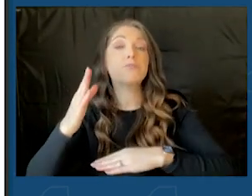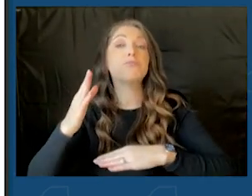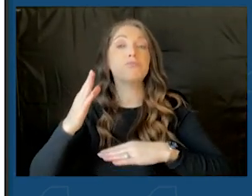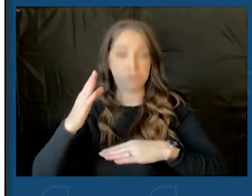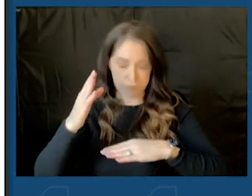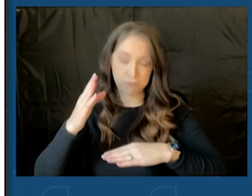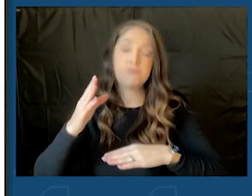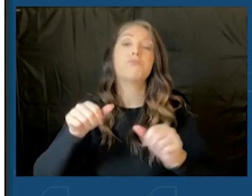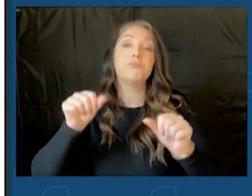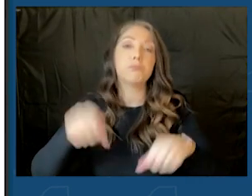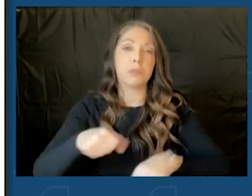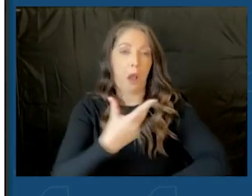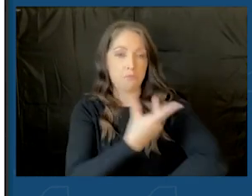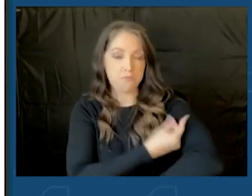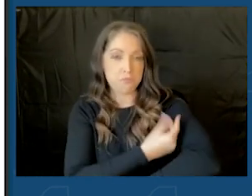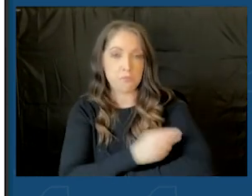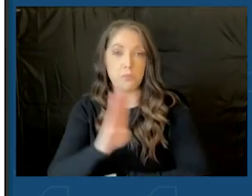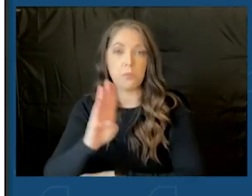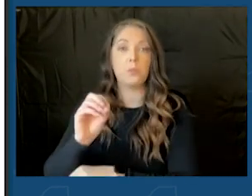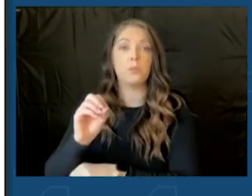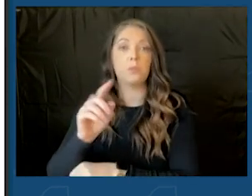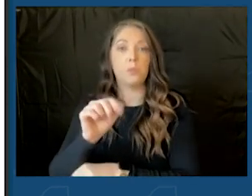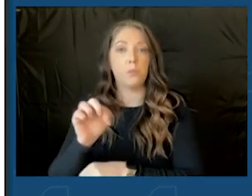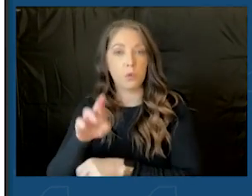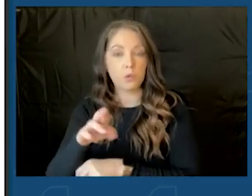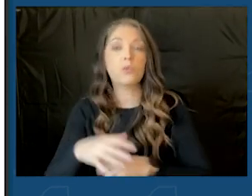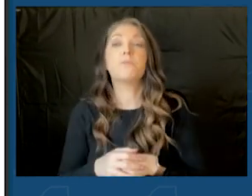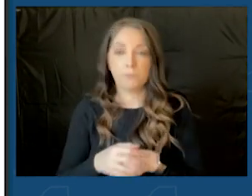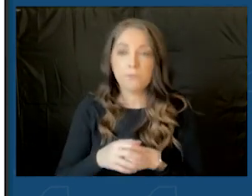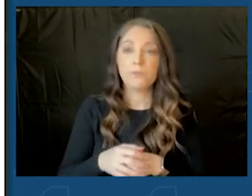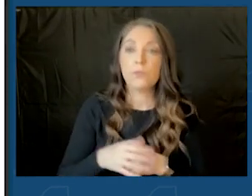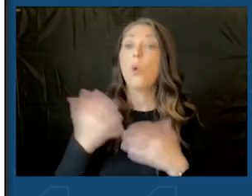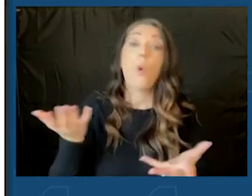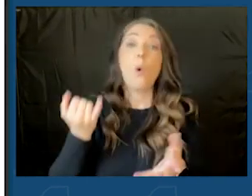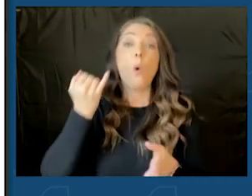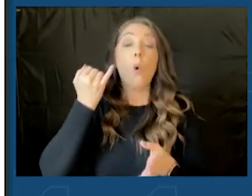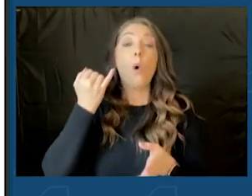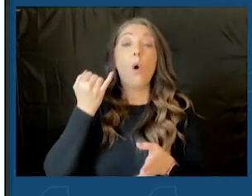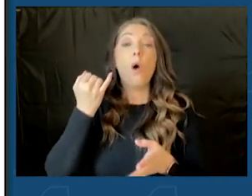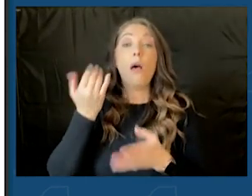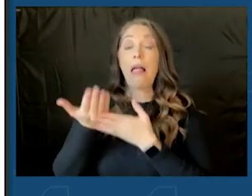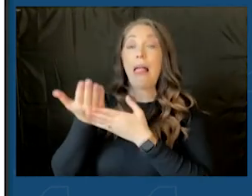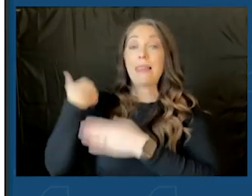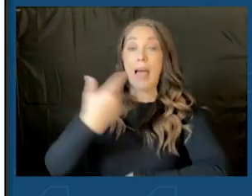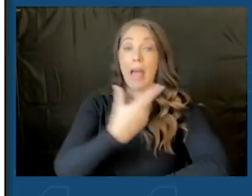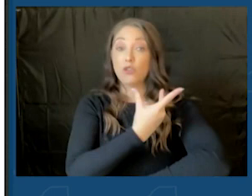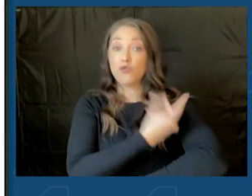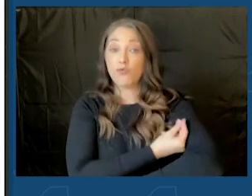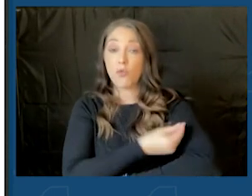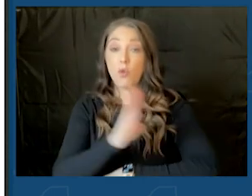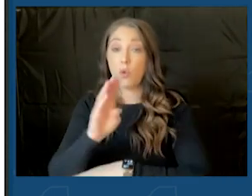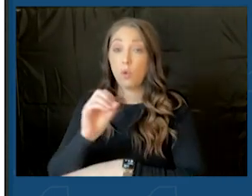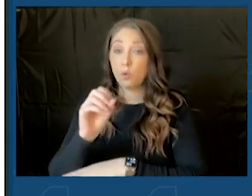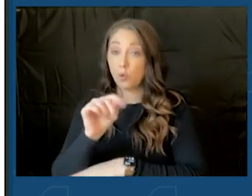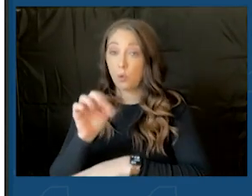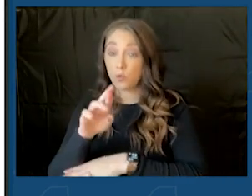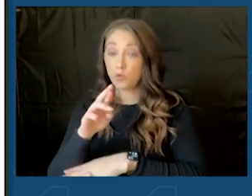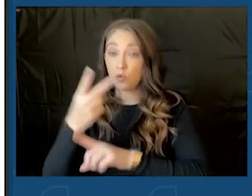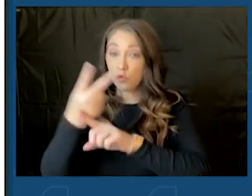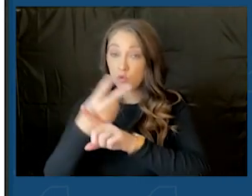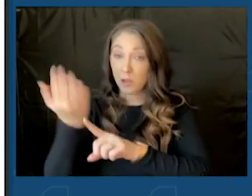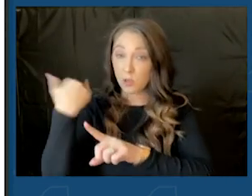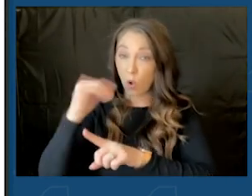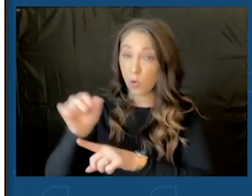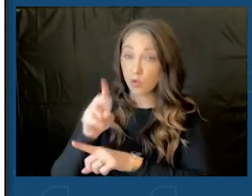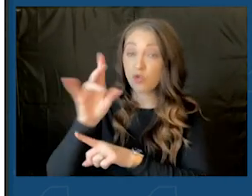believe it's still 18 for the Moderna. So if you've had your last shot, your last booster 2 months ago, early July,